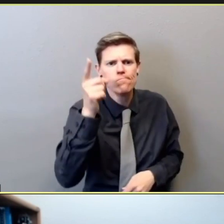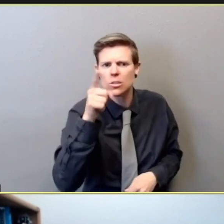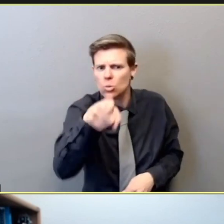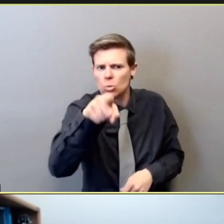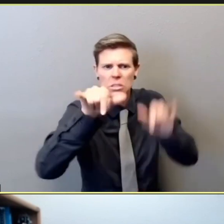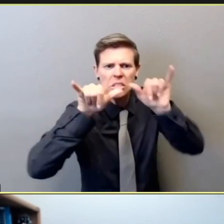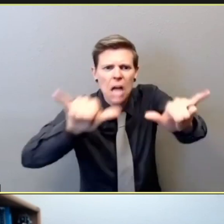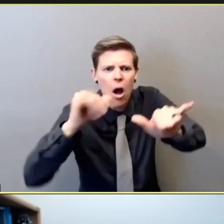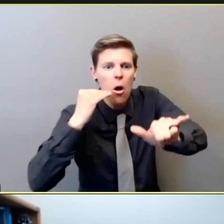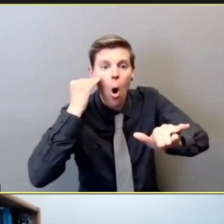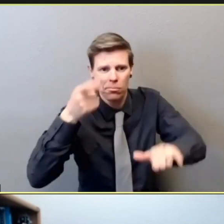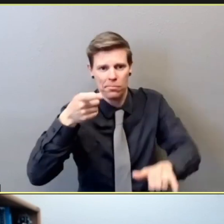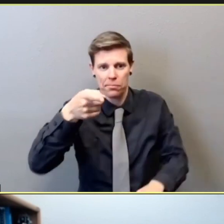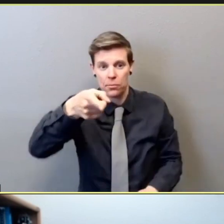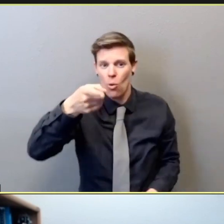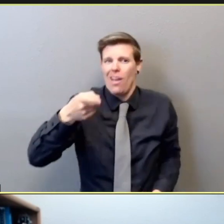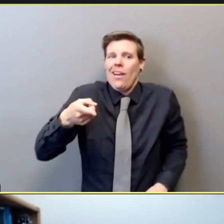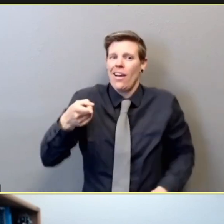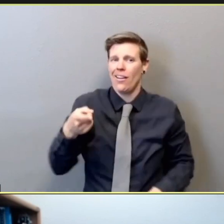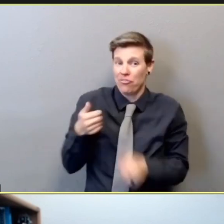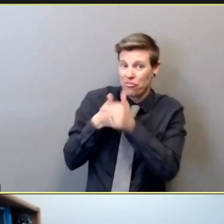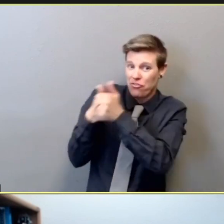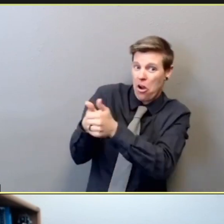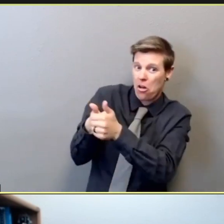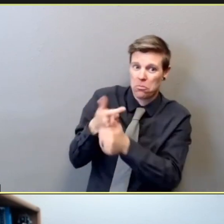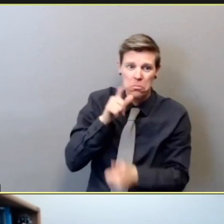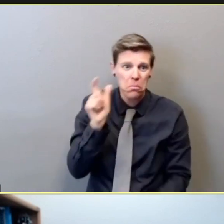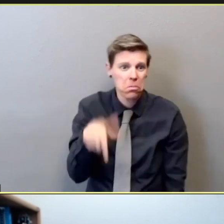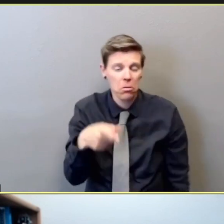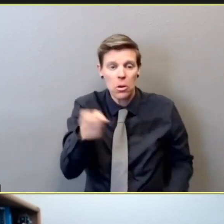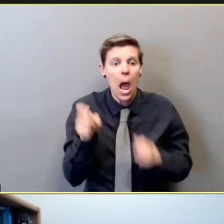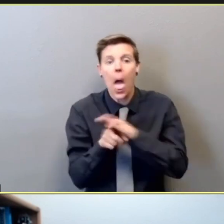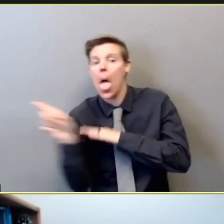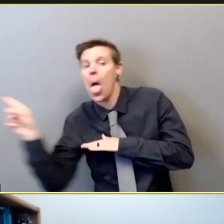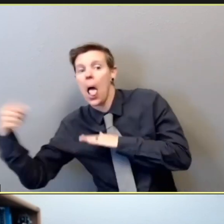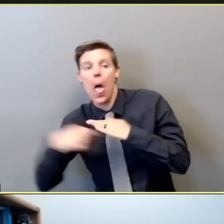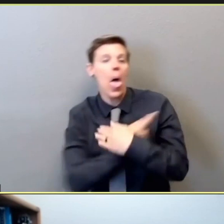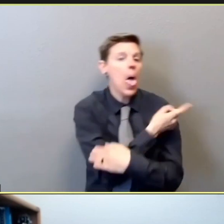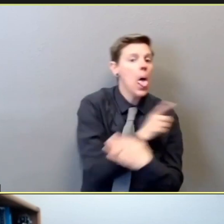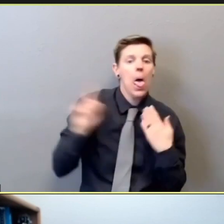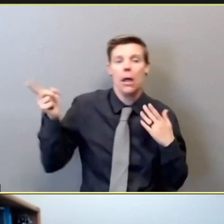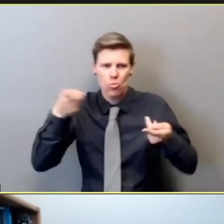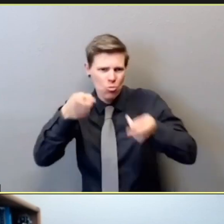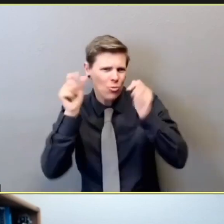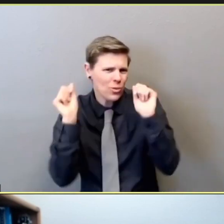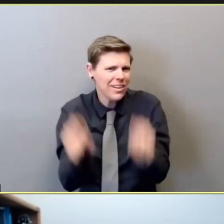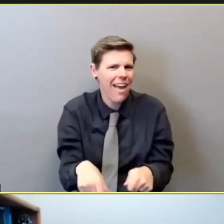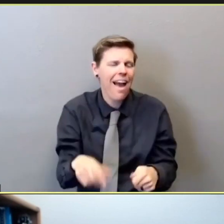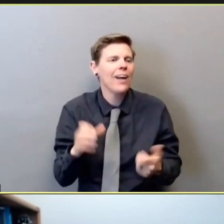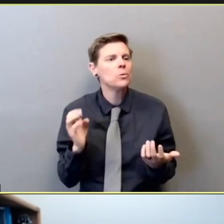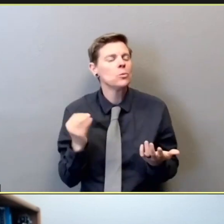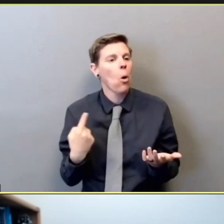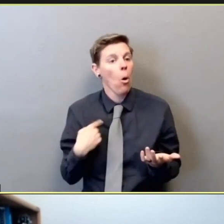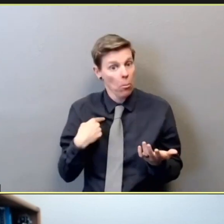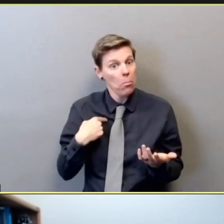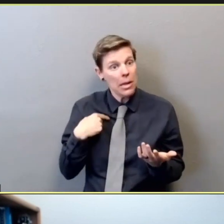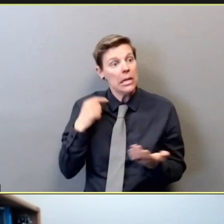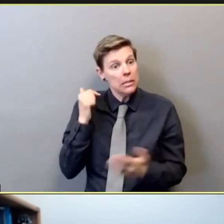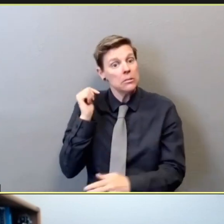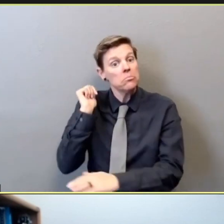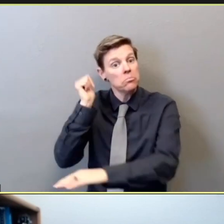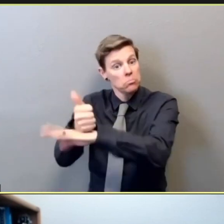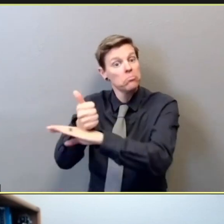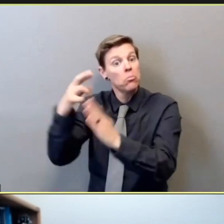that quarantine. I think having the rule in place for those of us who like to follow rules works pretty well.